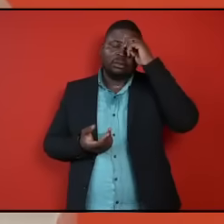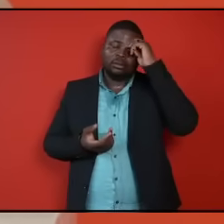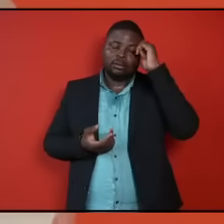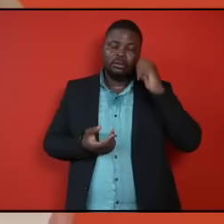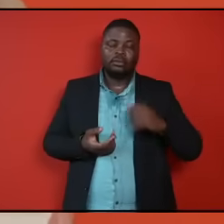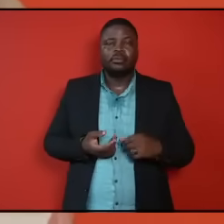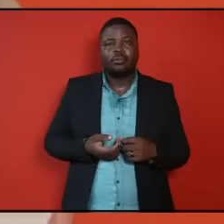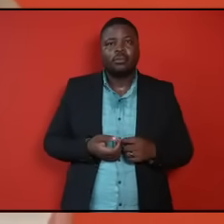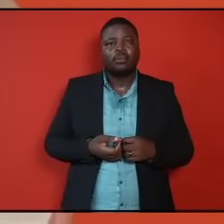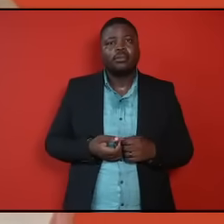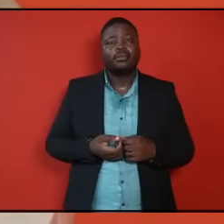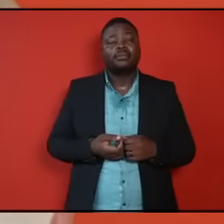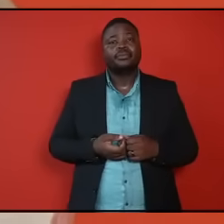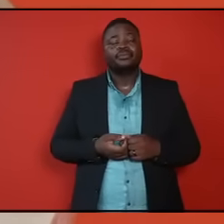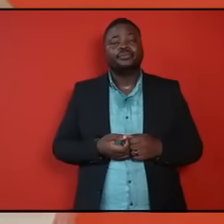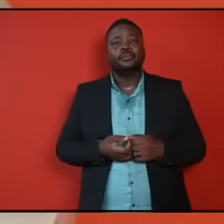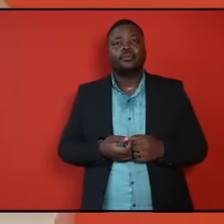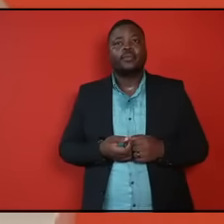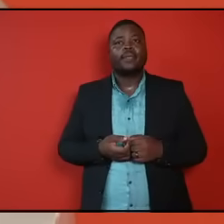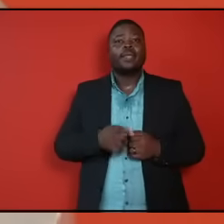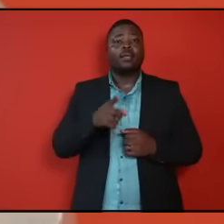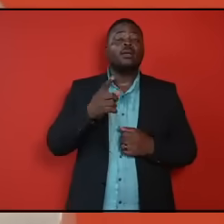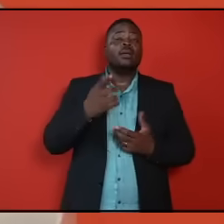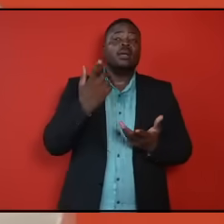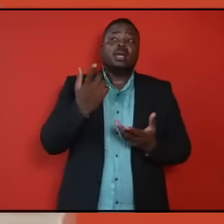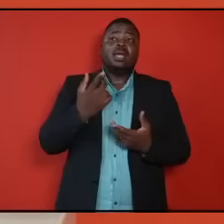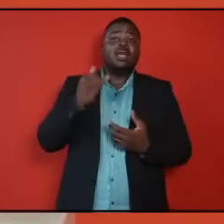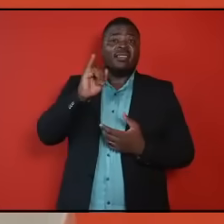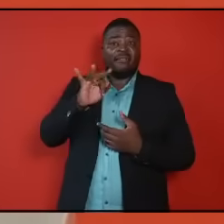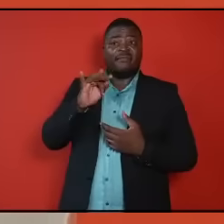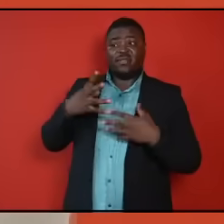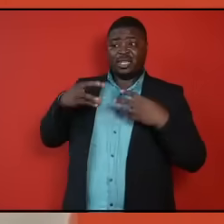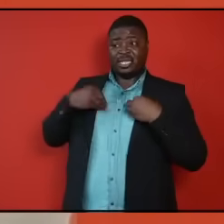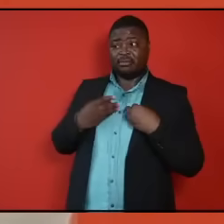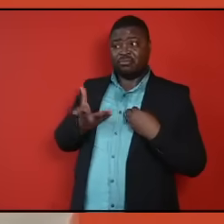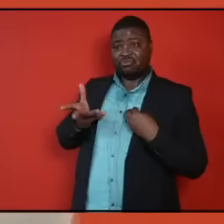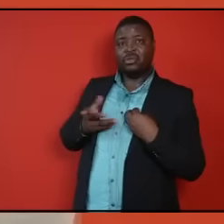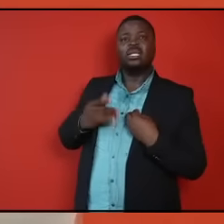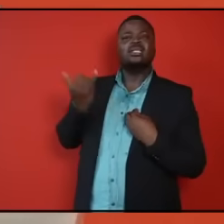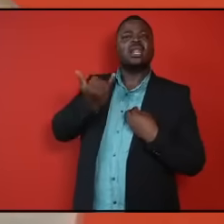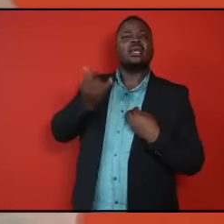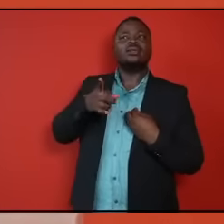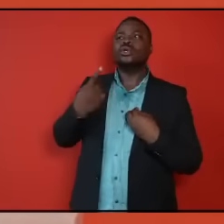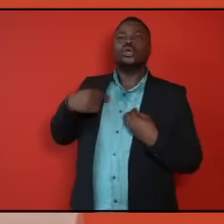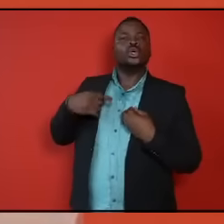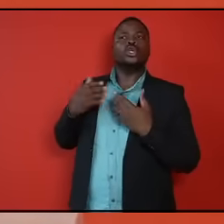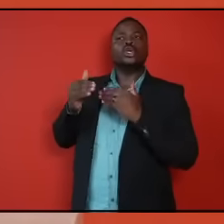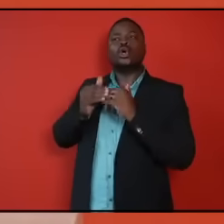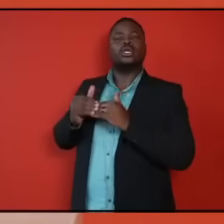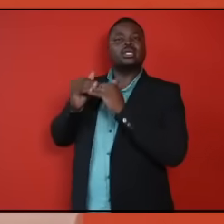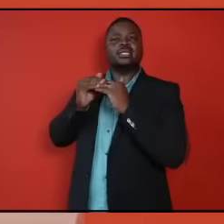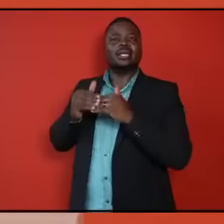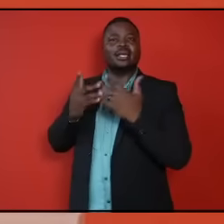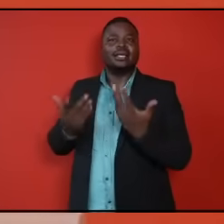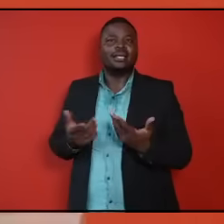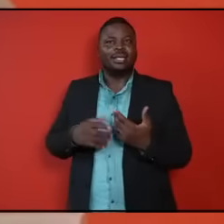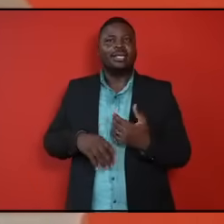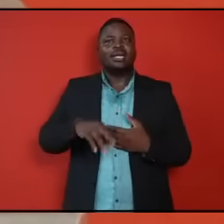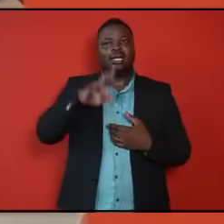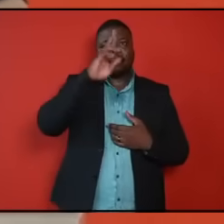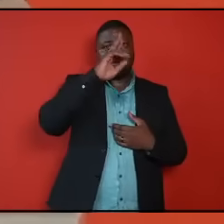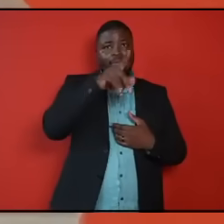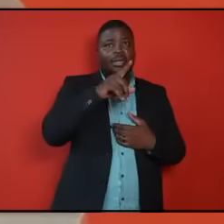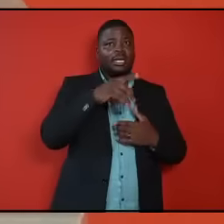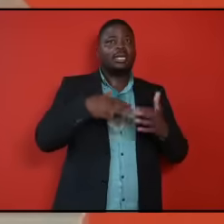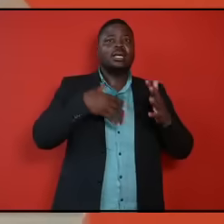you are simply saying you don't care what happens because for every political decisions, there are